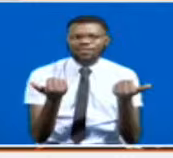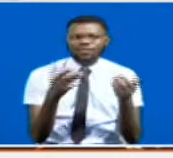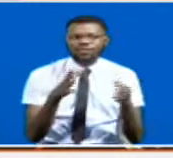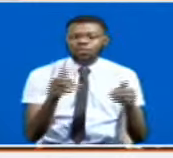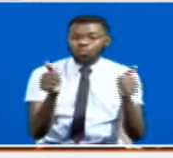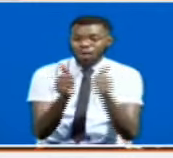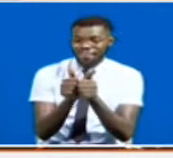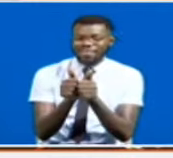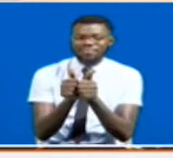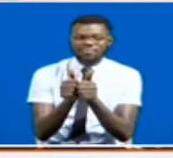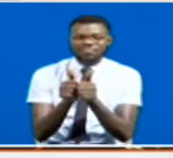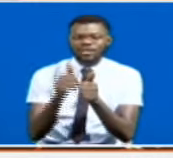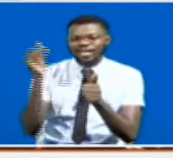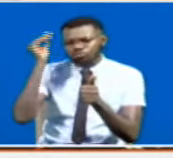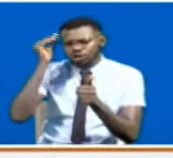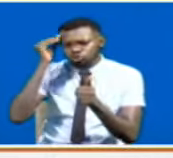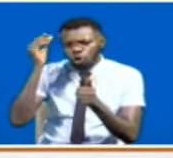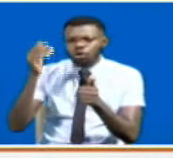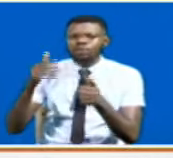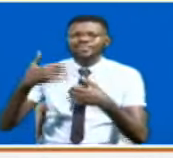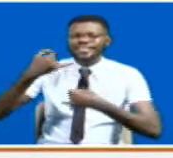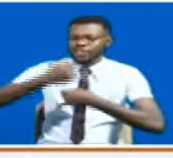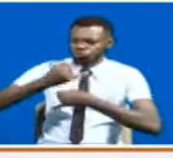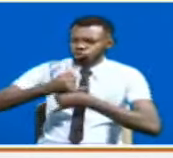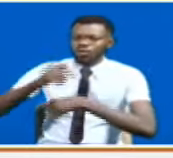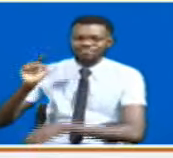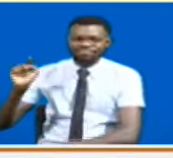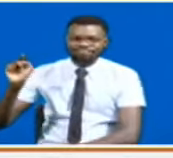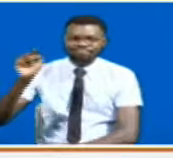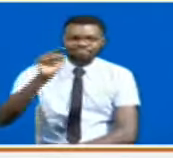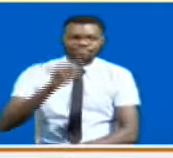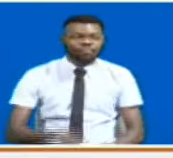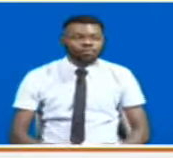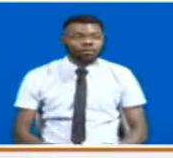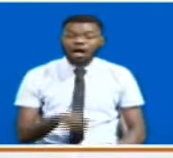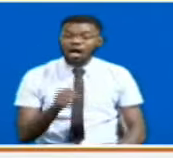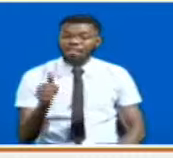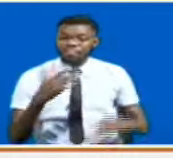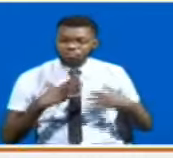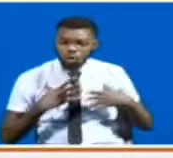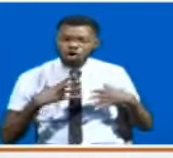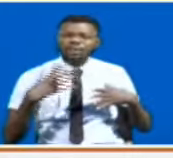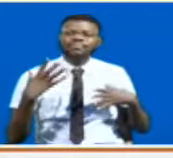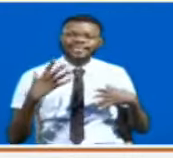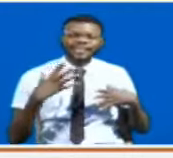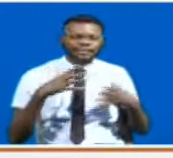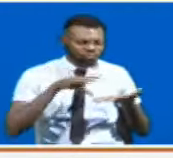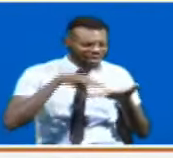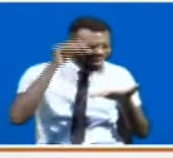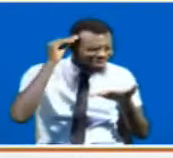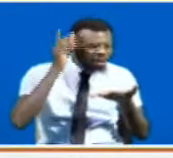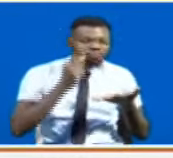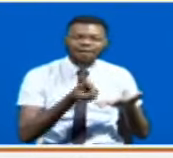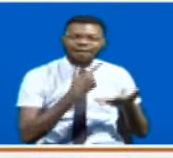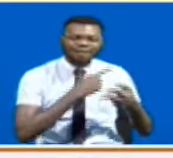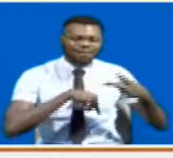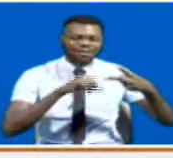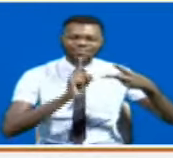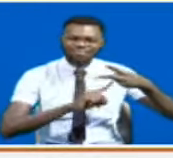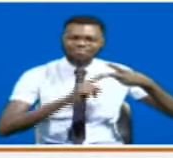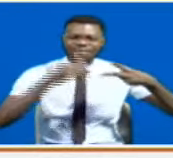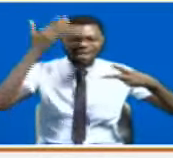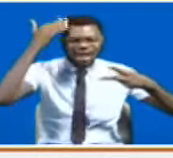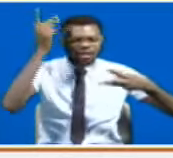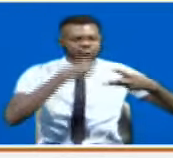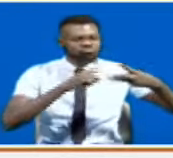together with the educational institutions that we have. Kenyans who have trained in medicine, nursing,